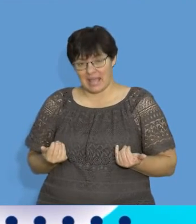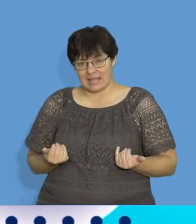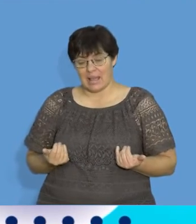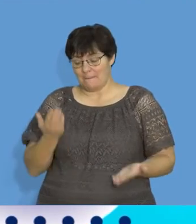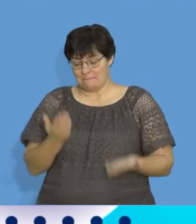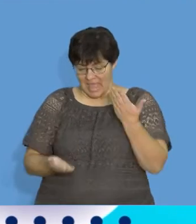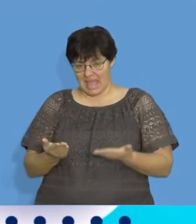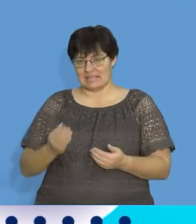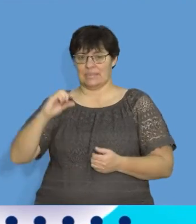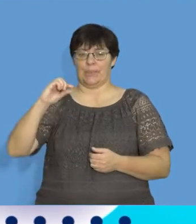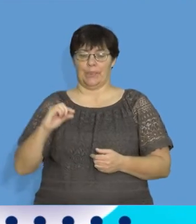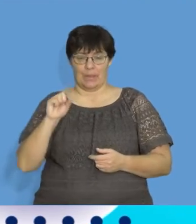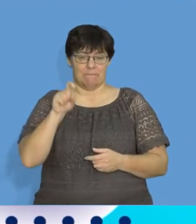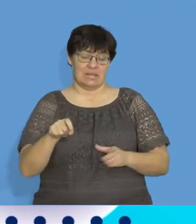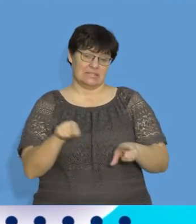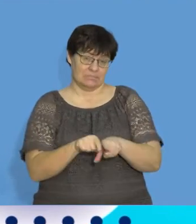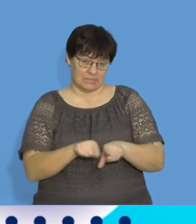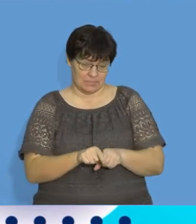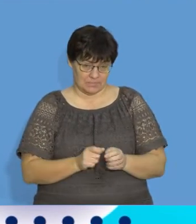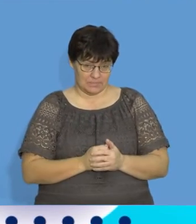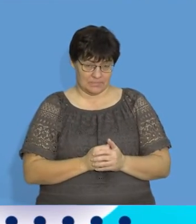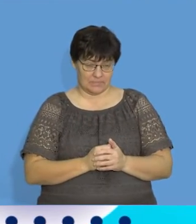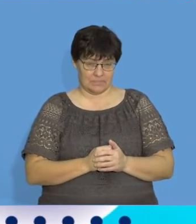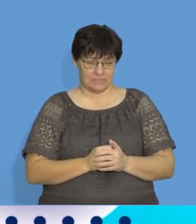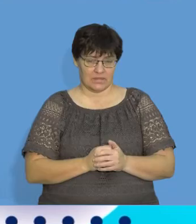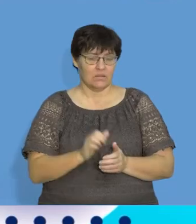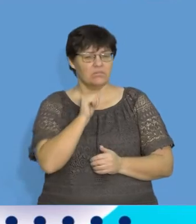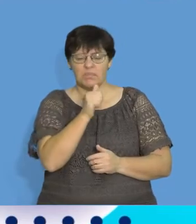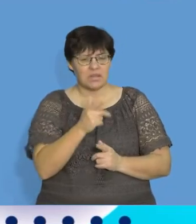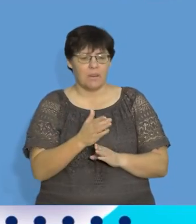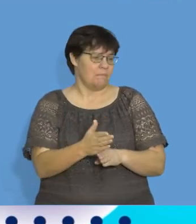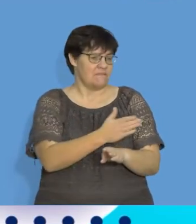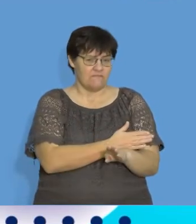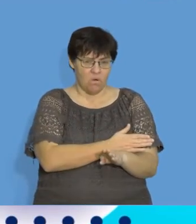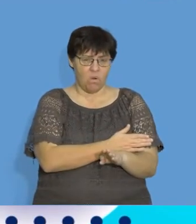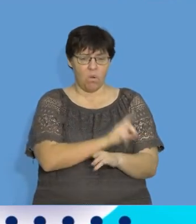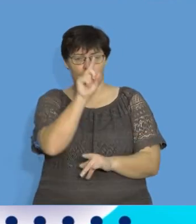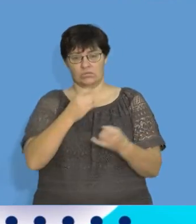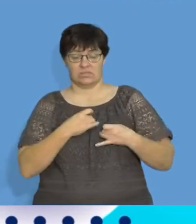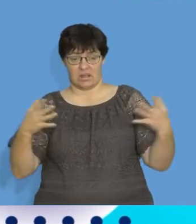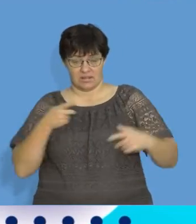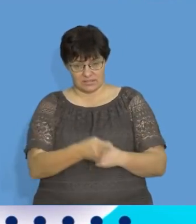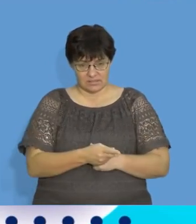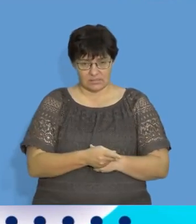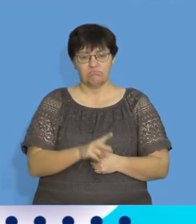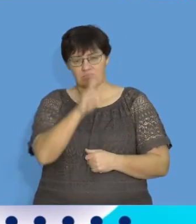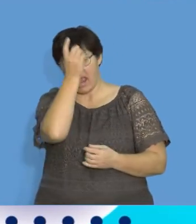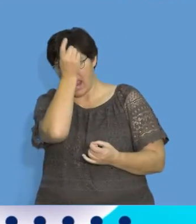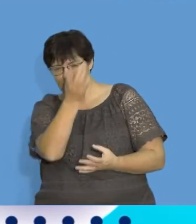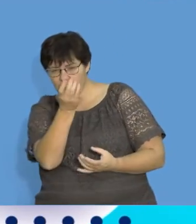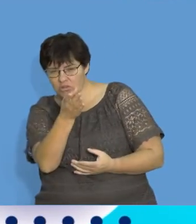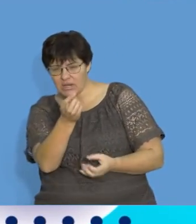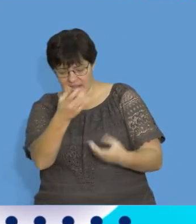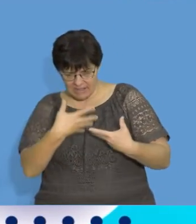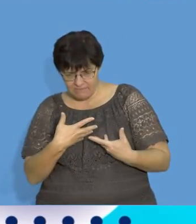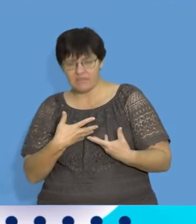a small mass. Okay, so even before I start the question, I'm thinking about the information that's